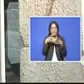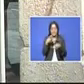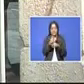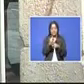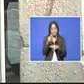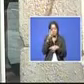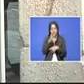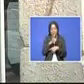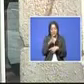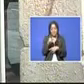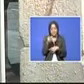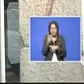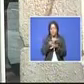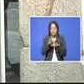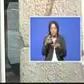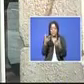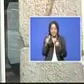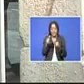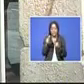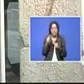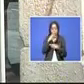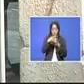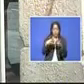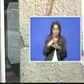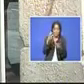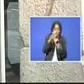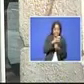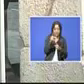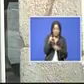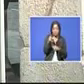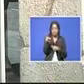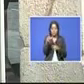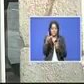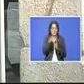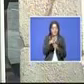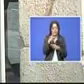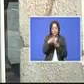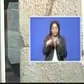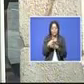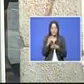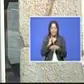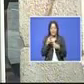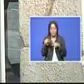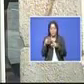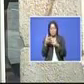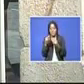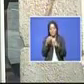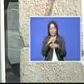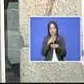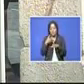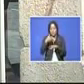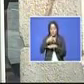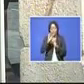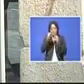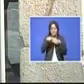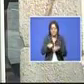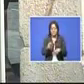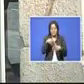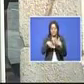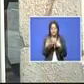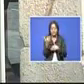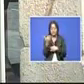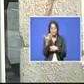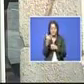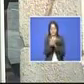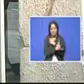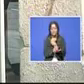attack you. You attack the world. So I went and played overseas, and about 15 countries professionally, still